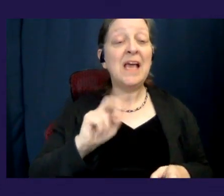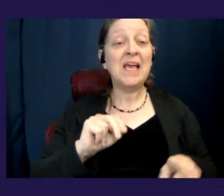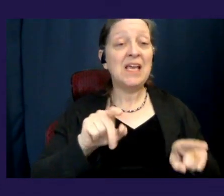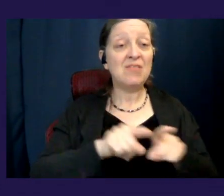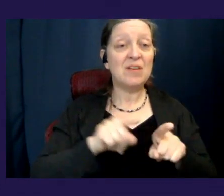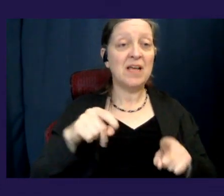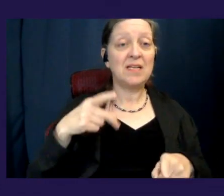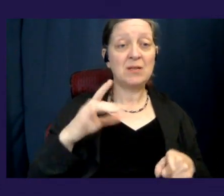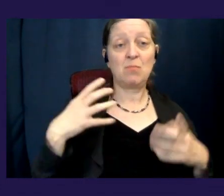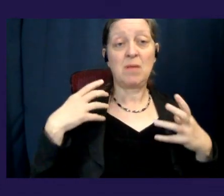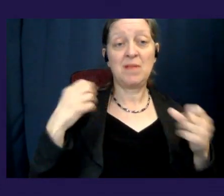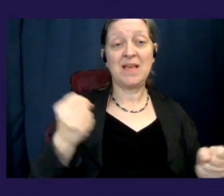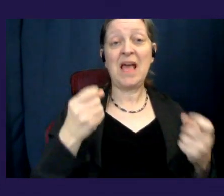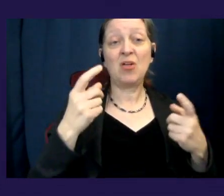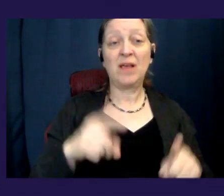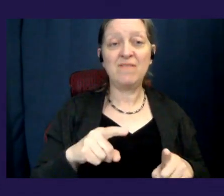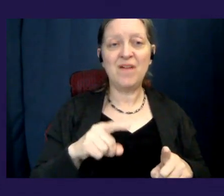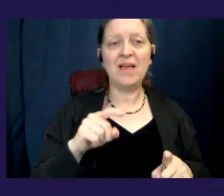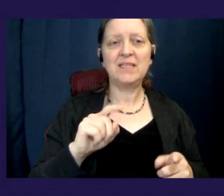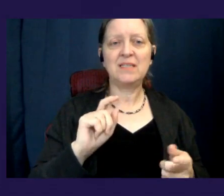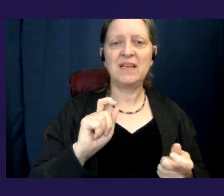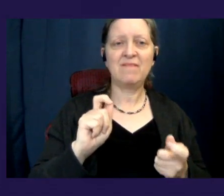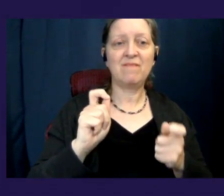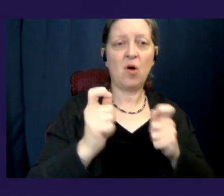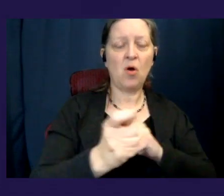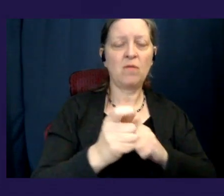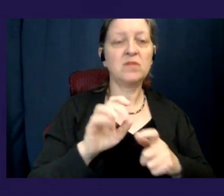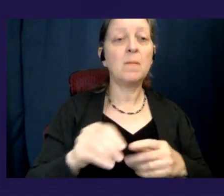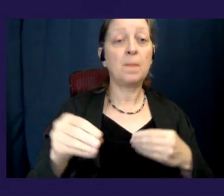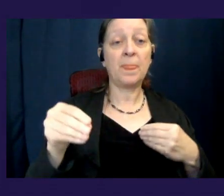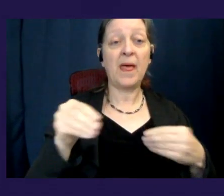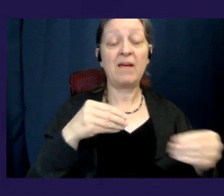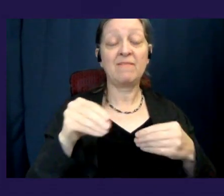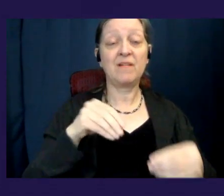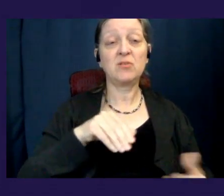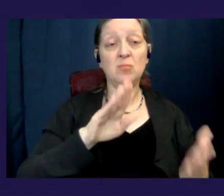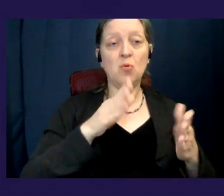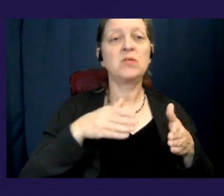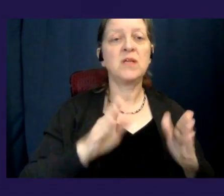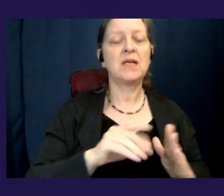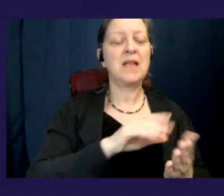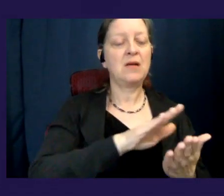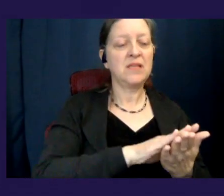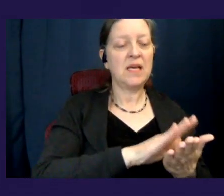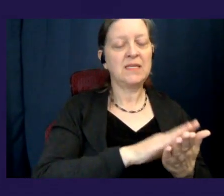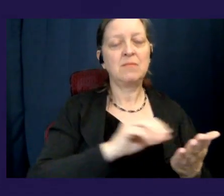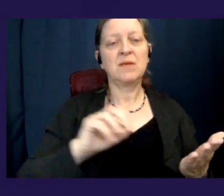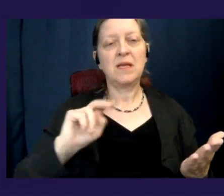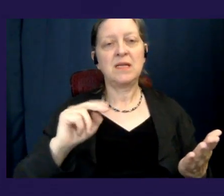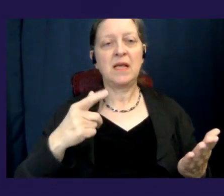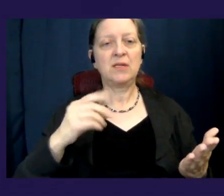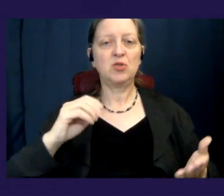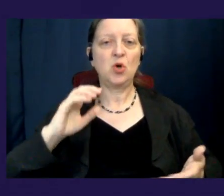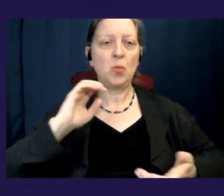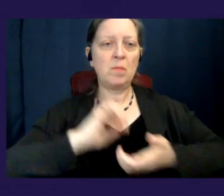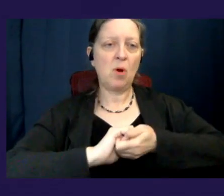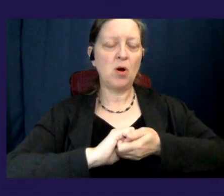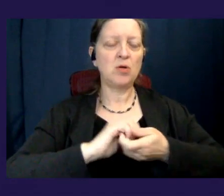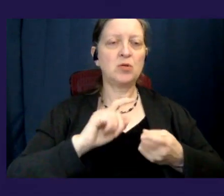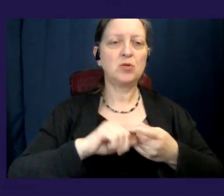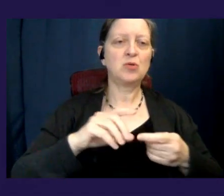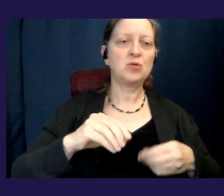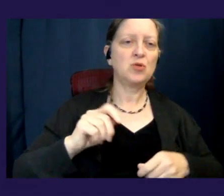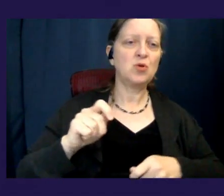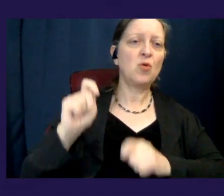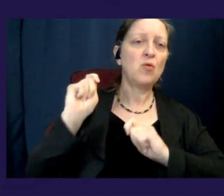evolves. That flexible approach allows academic and NGO partners to cast a very wide net, but it doesn't give credibility